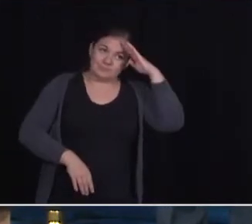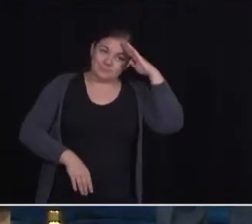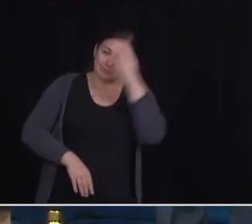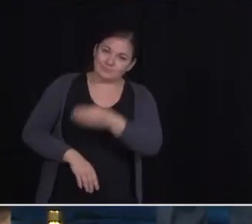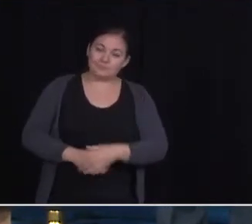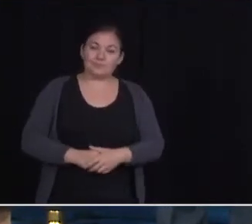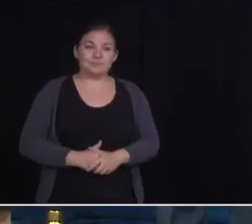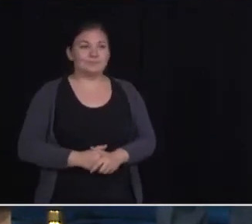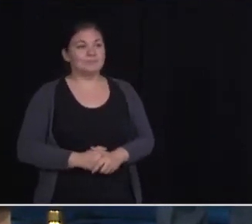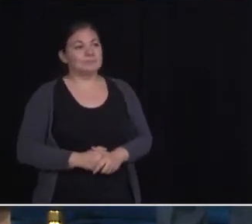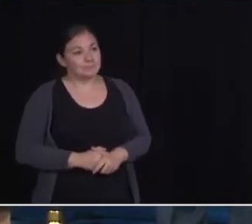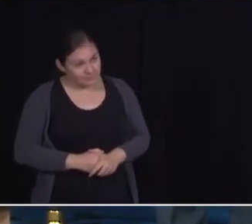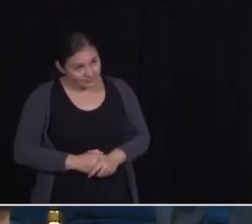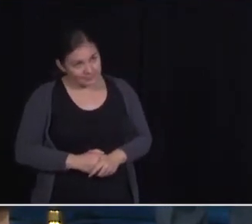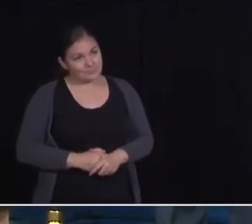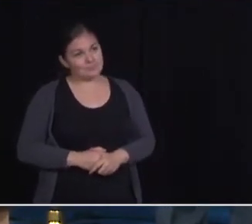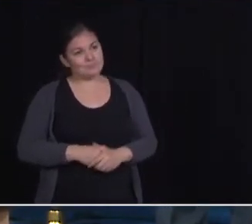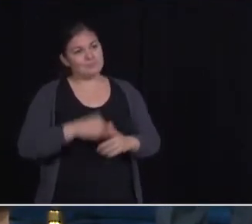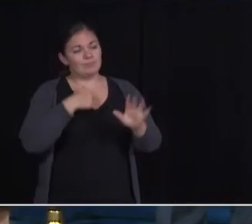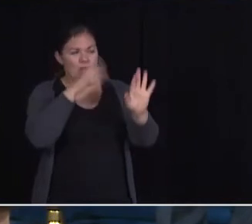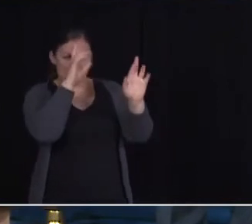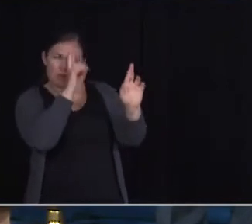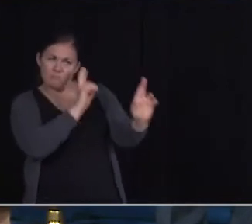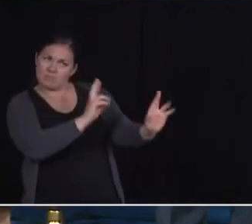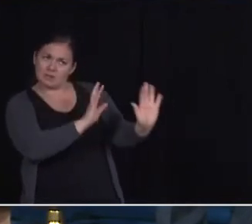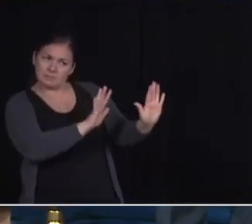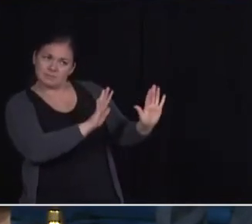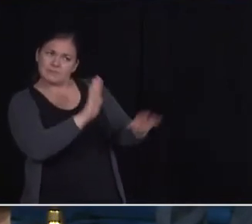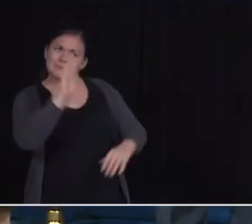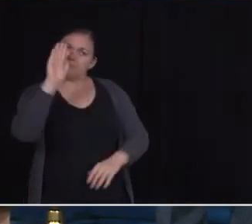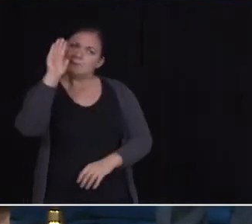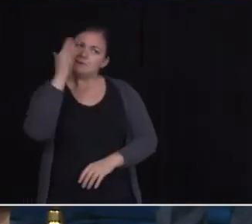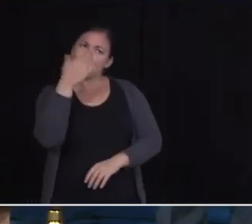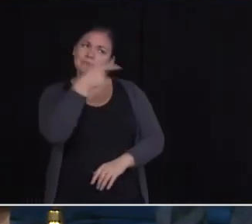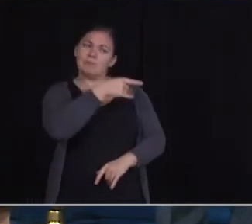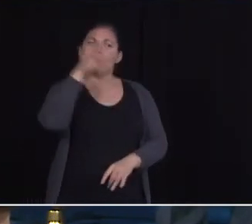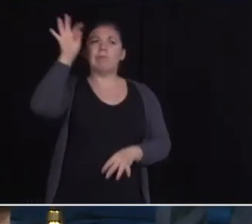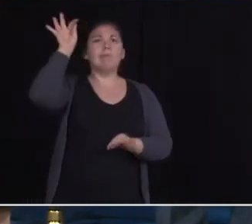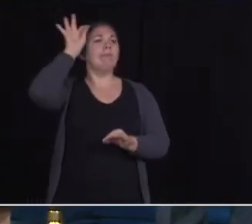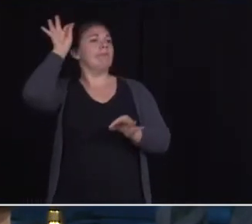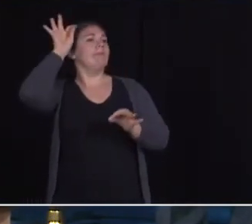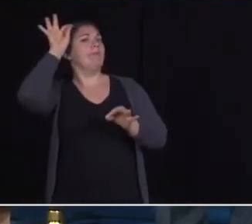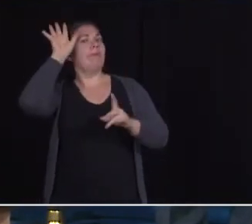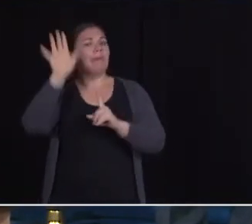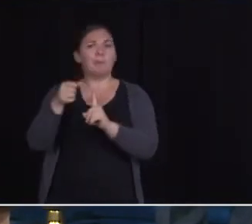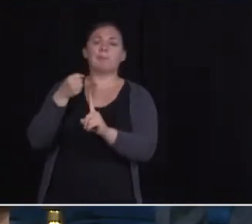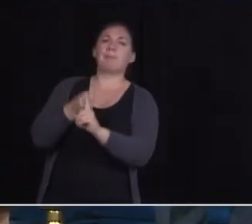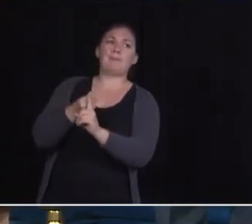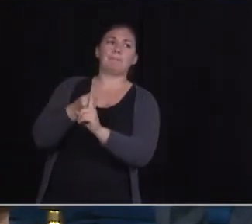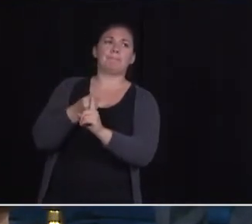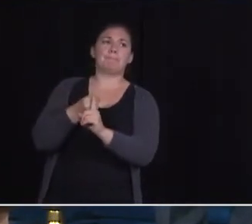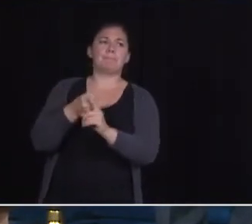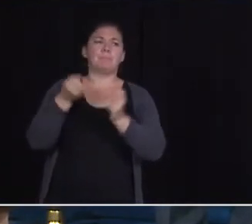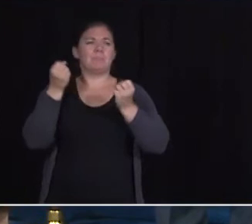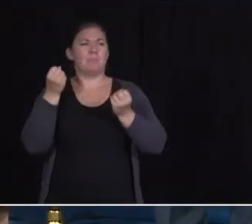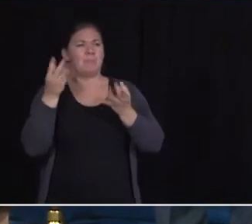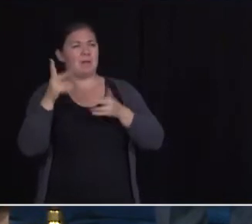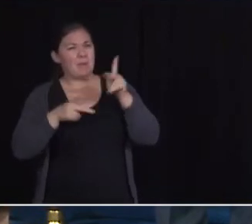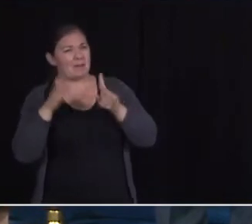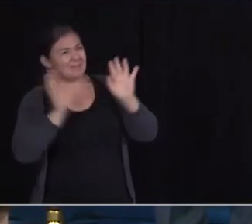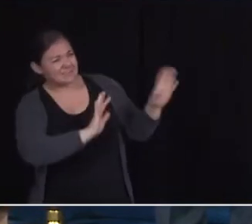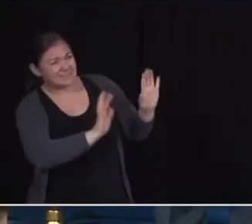were the last one to see this coming. There have been countless pleas for you to crack down further from the Ontario